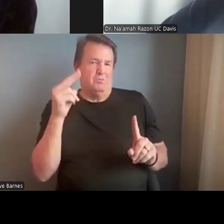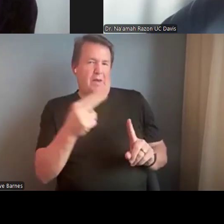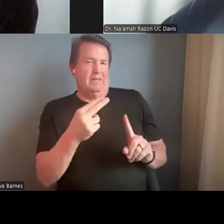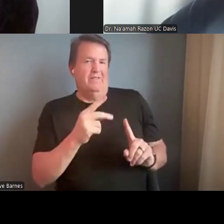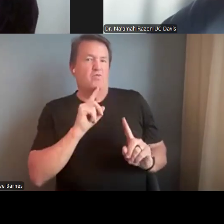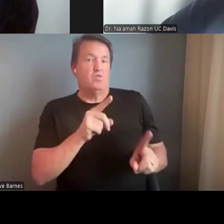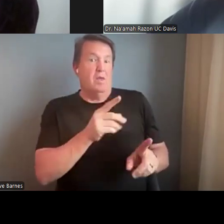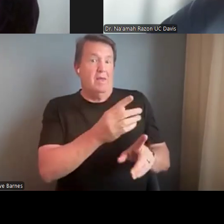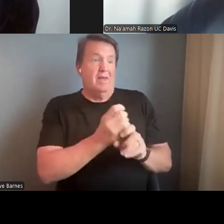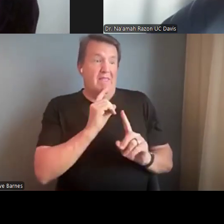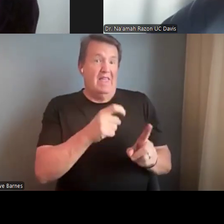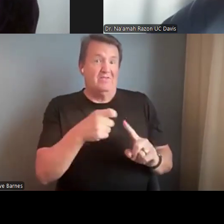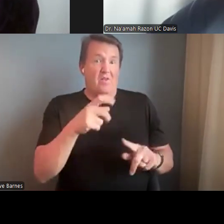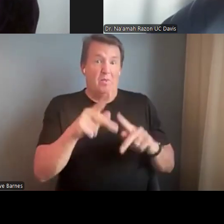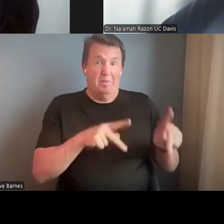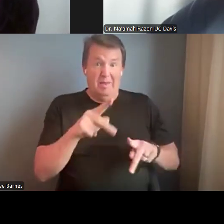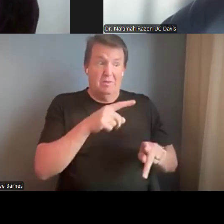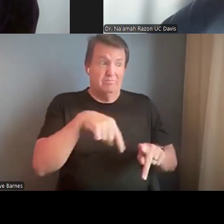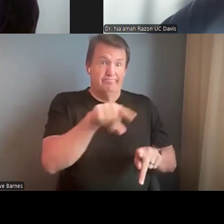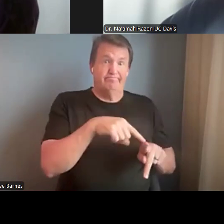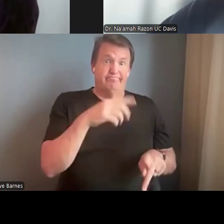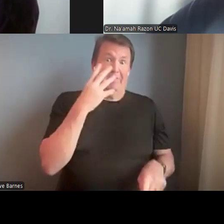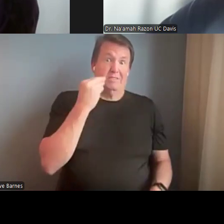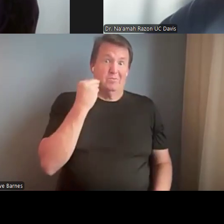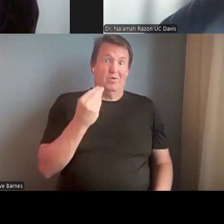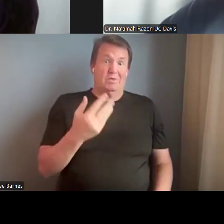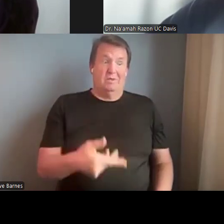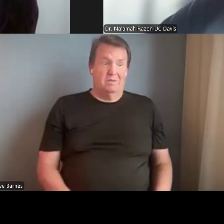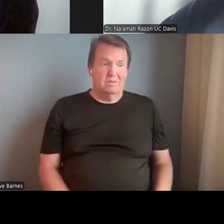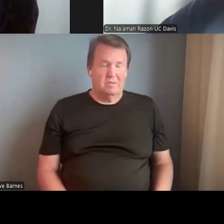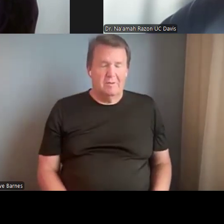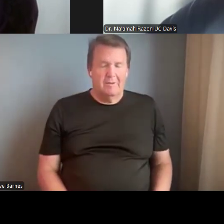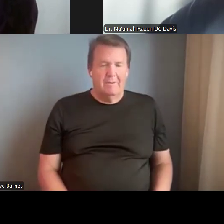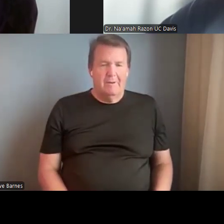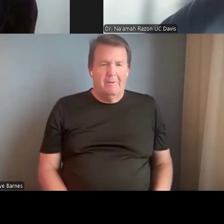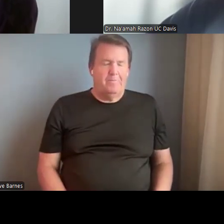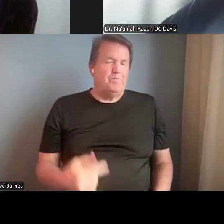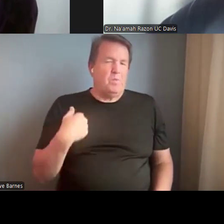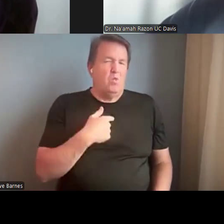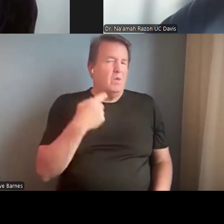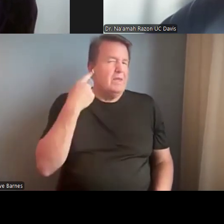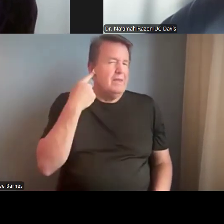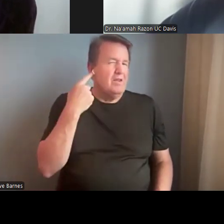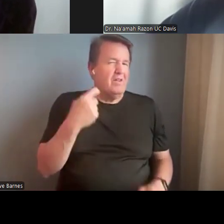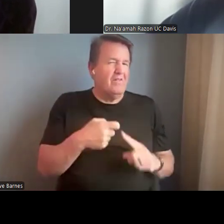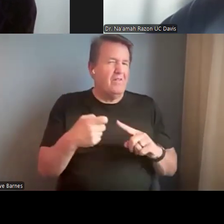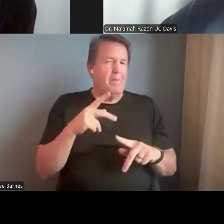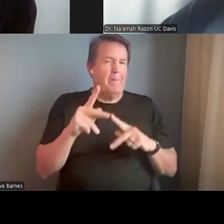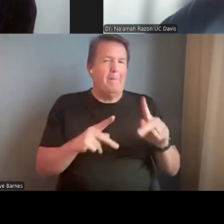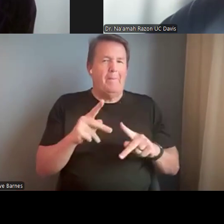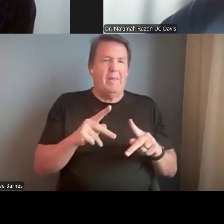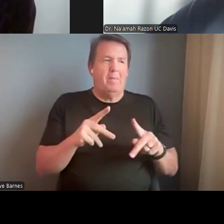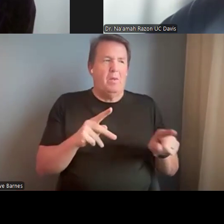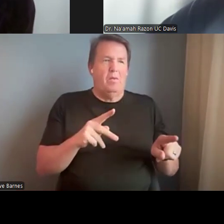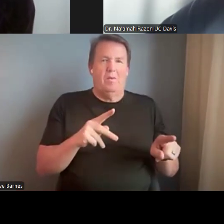on the ground. But we've of course heard from that the numbers of people showing up to services has